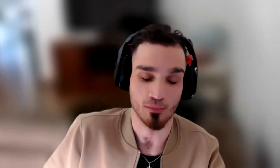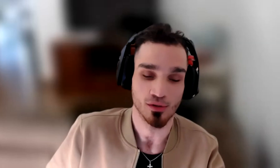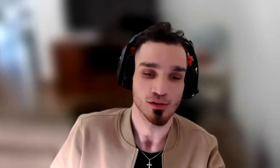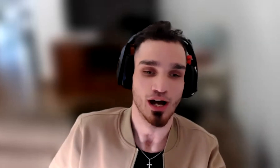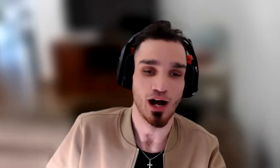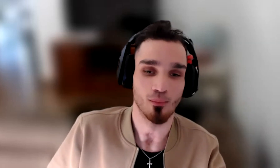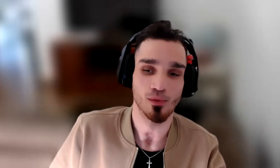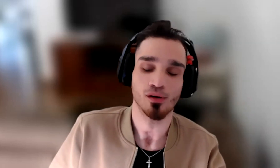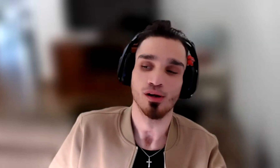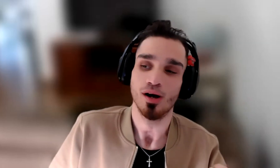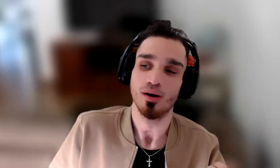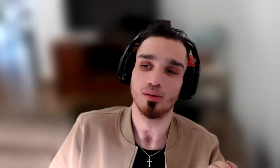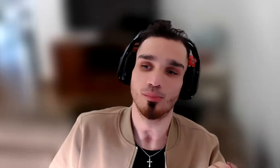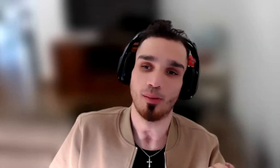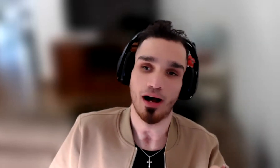the time.